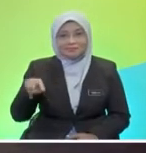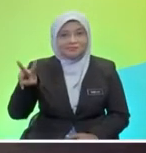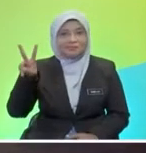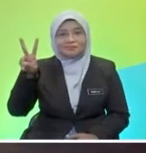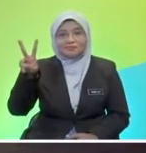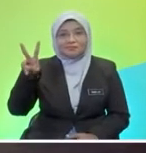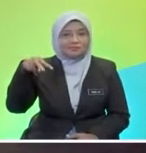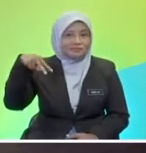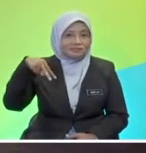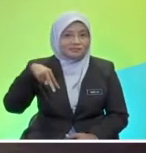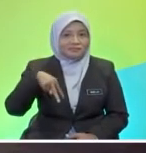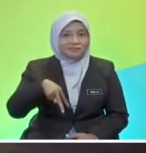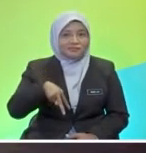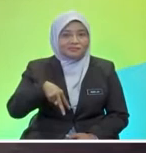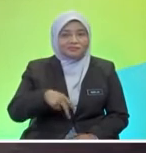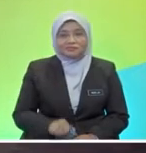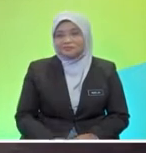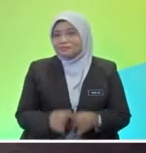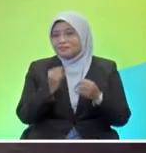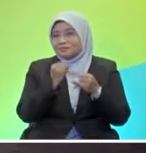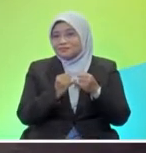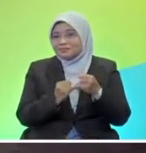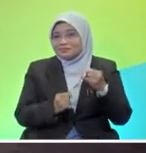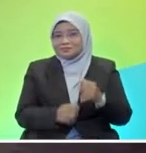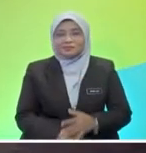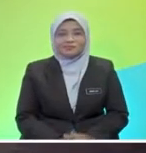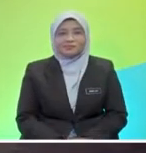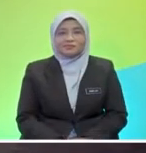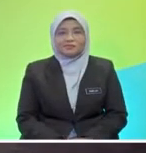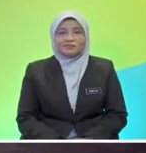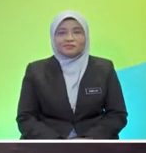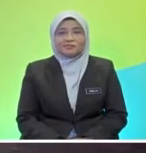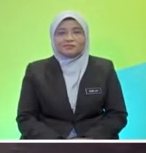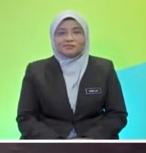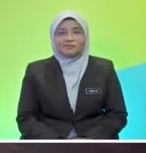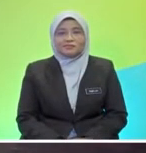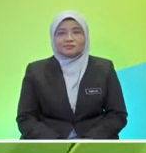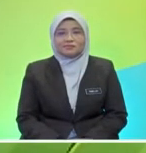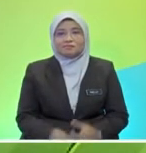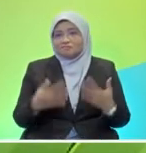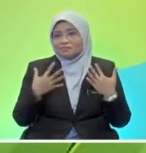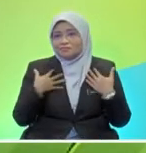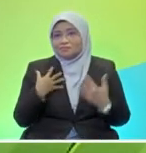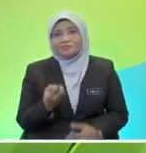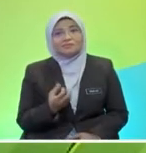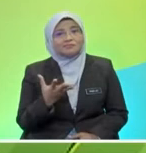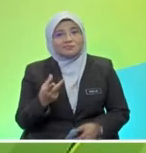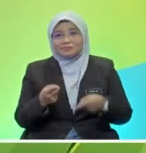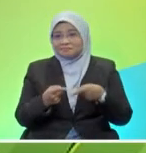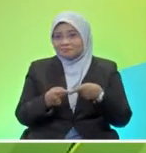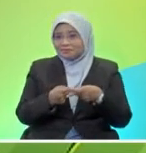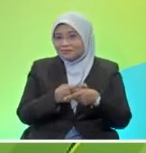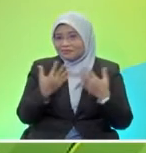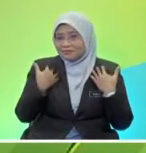I've got 2 feet. And the last one. The last one. Okay. Ooh. How many fingers you have, Shafika? Fingers, I